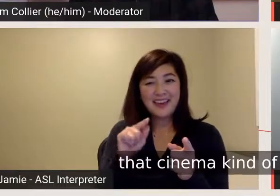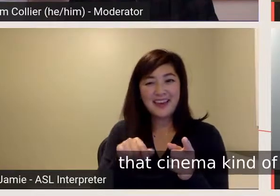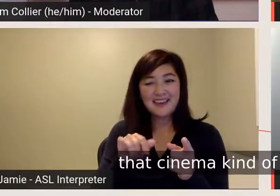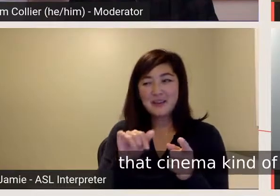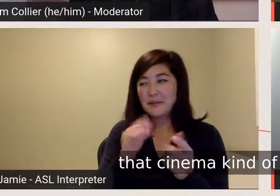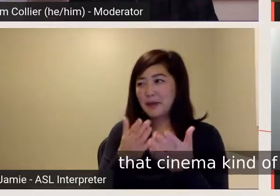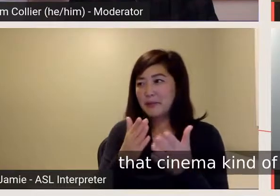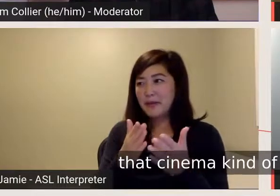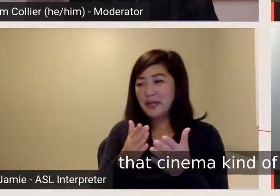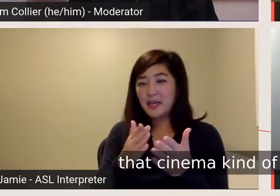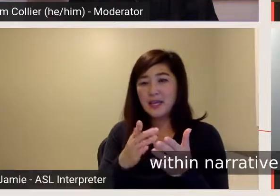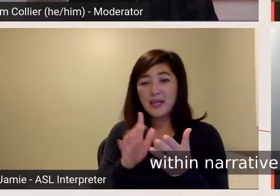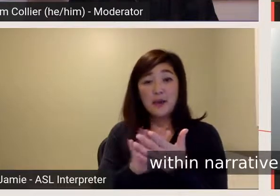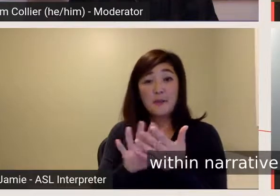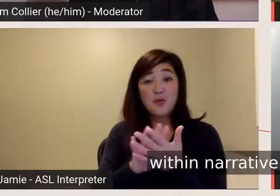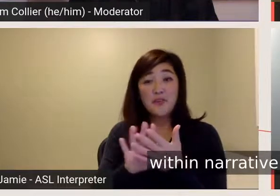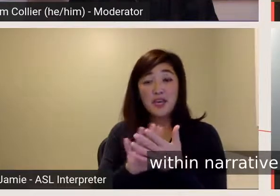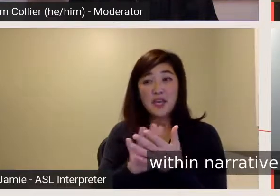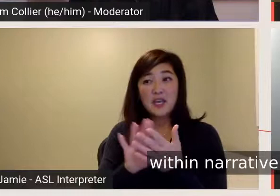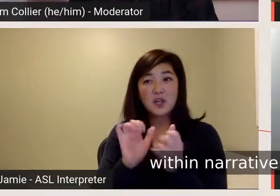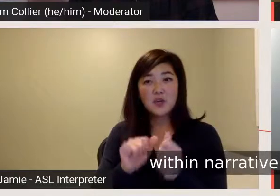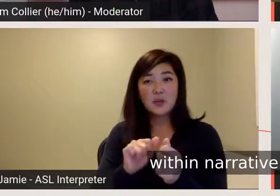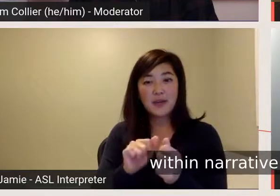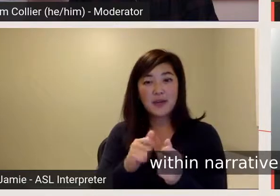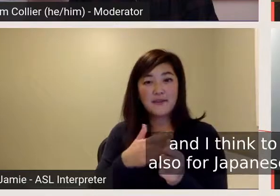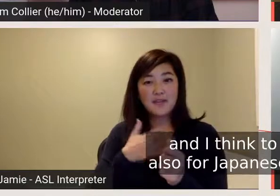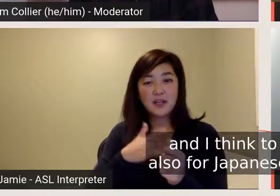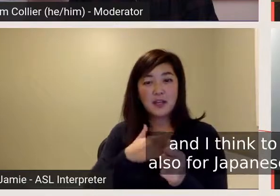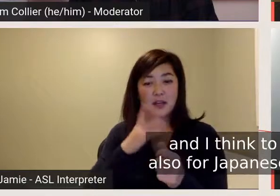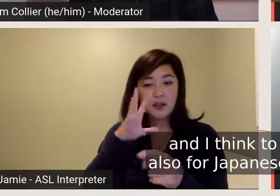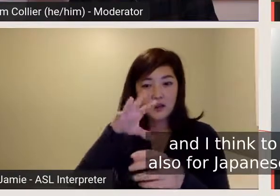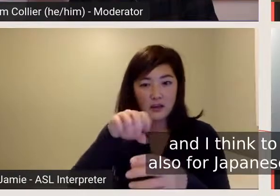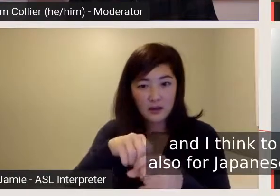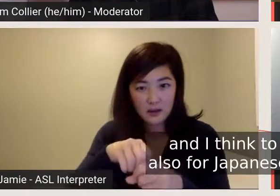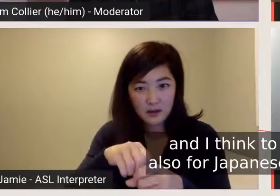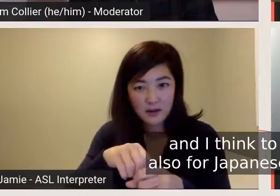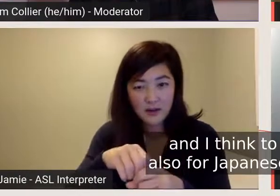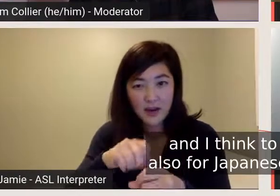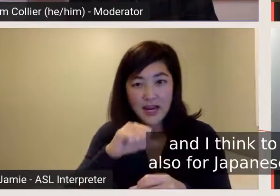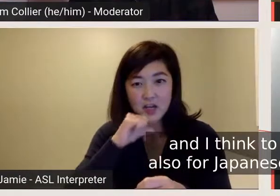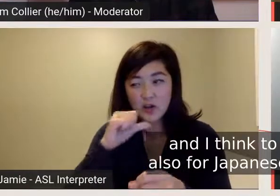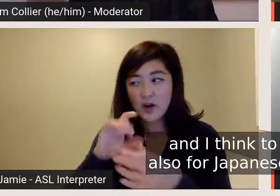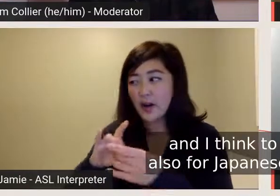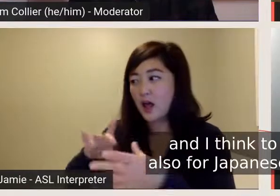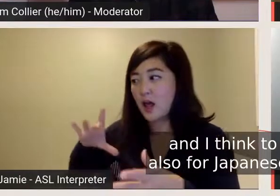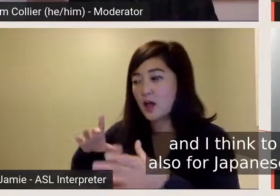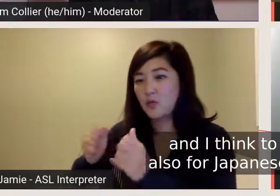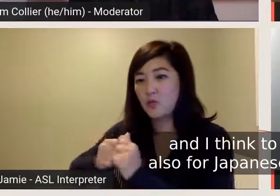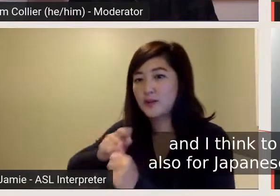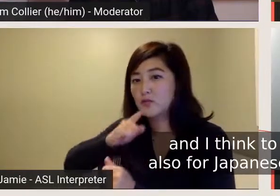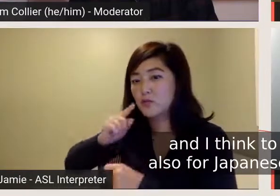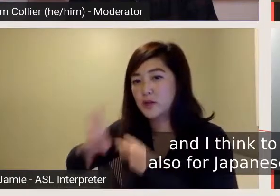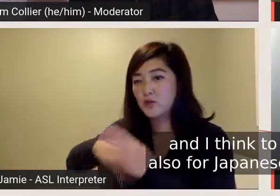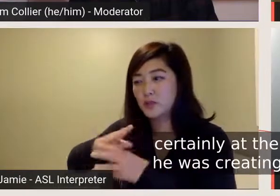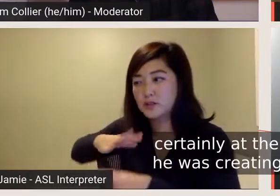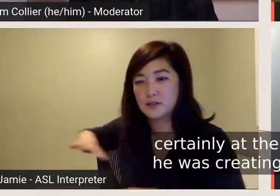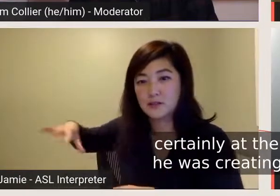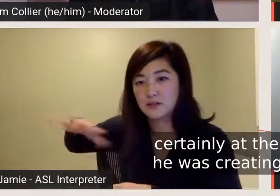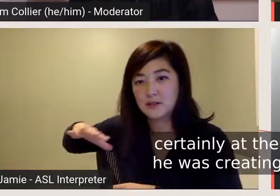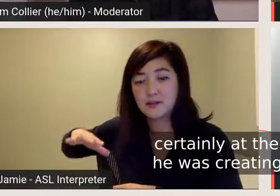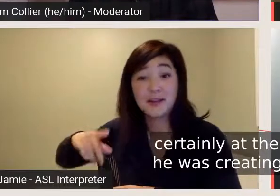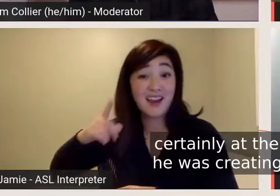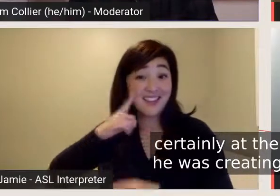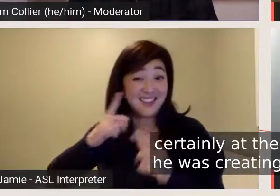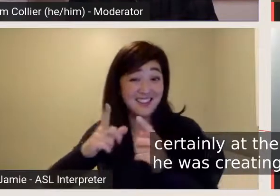of thrusts you into within narrative filmmaking. And I think to an extent also for Japanese audiences, certainly